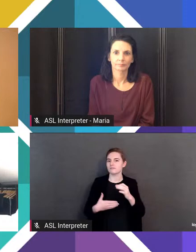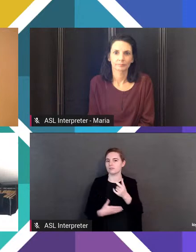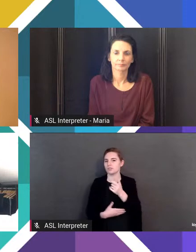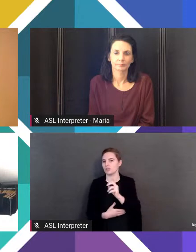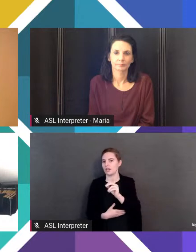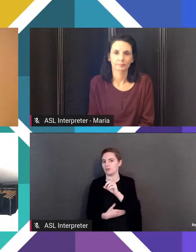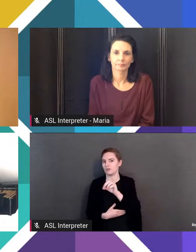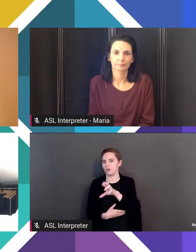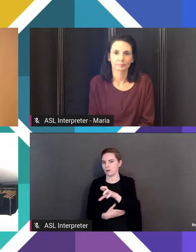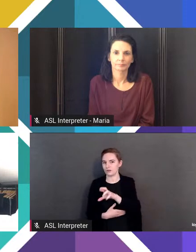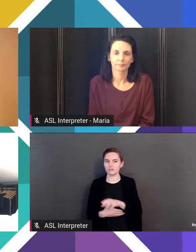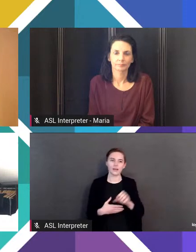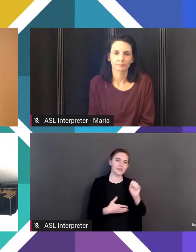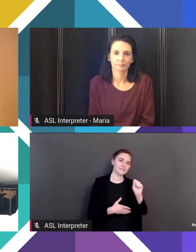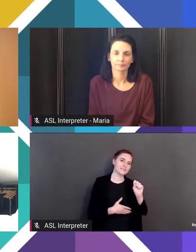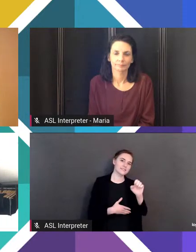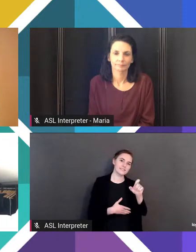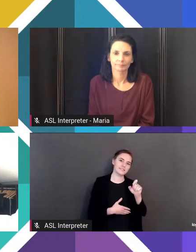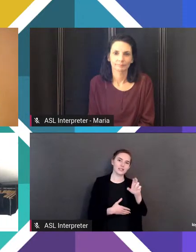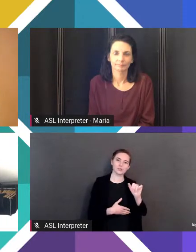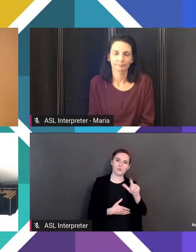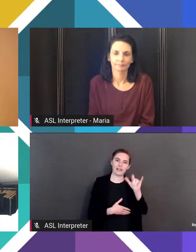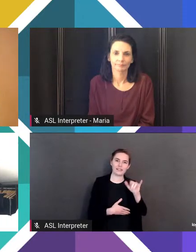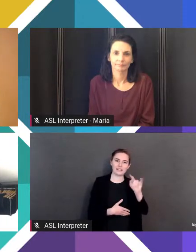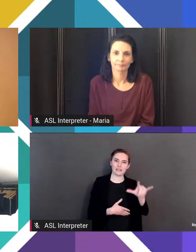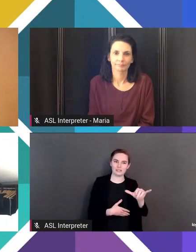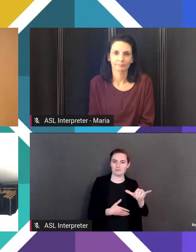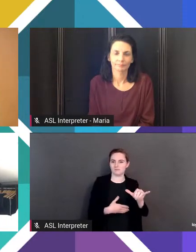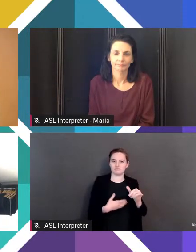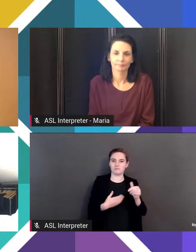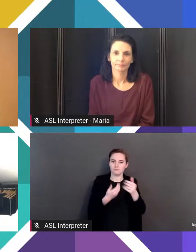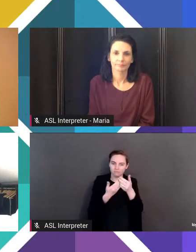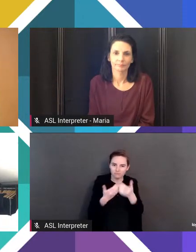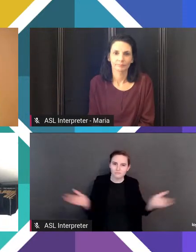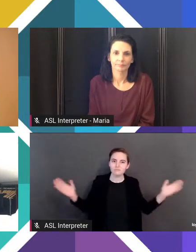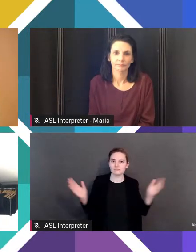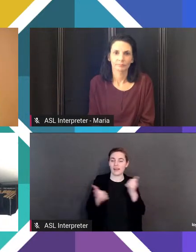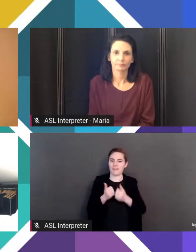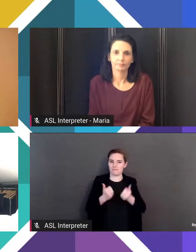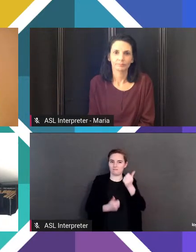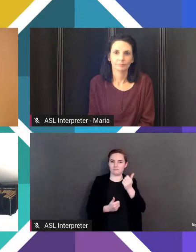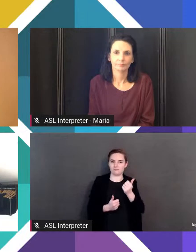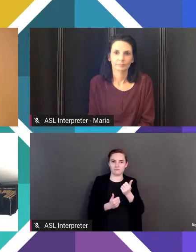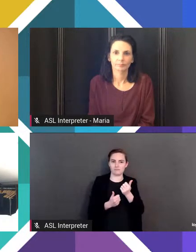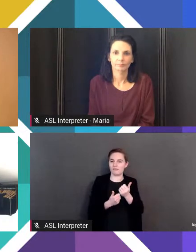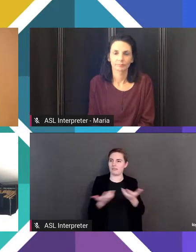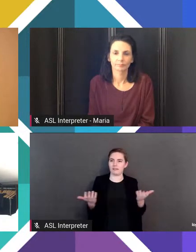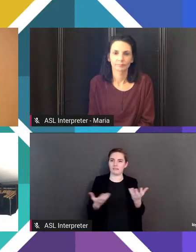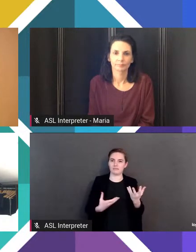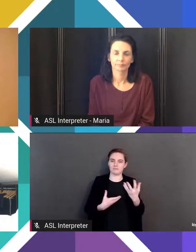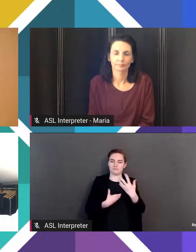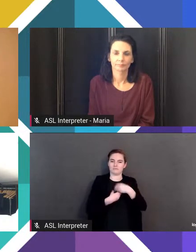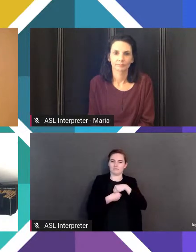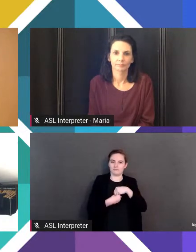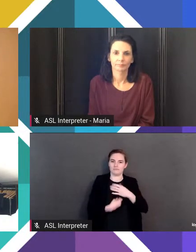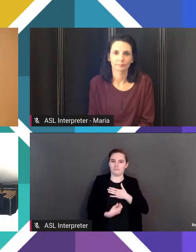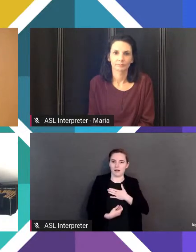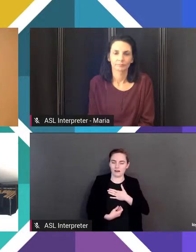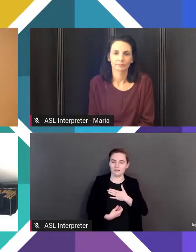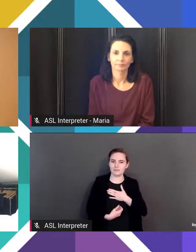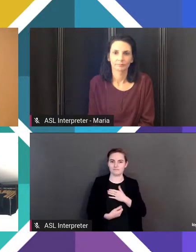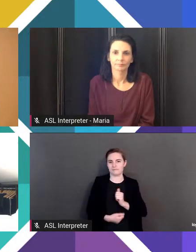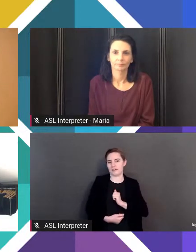For me personally, like that's the art that like really speaks deeper into my soul as someone who identifies as non-binary. Anything that's playing with gender, playing